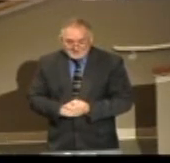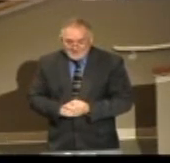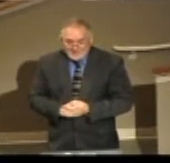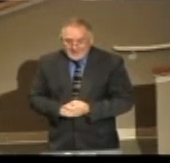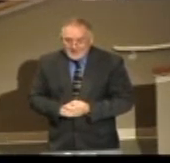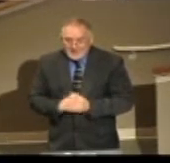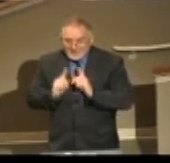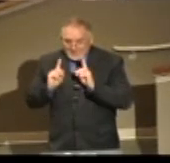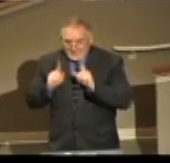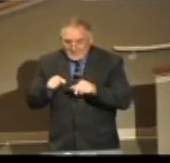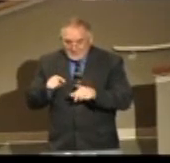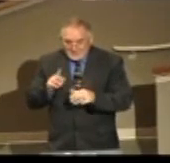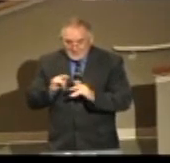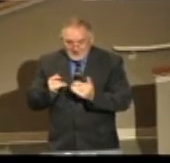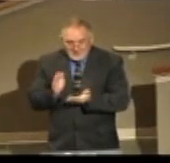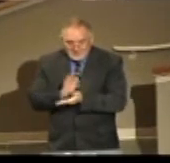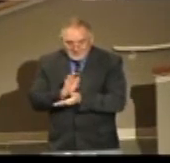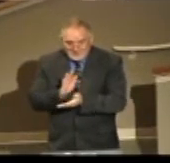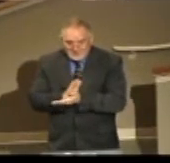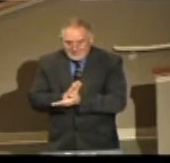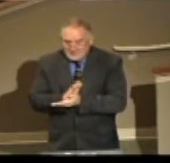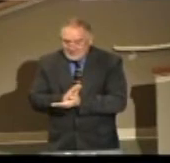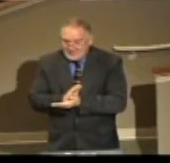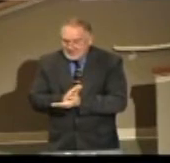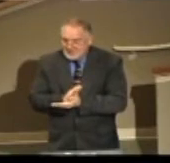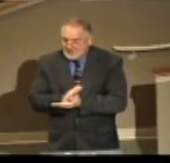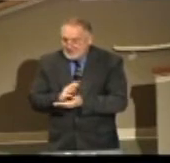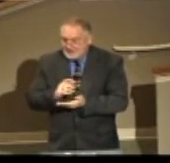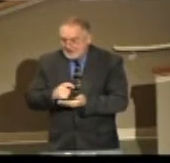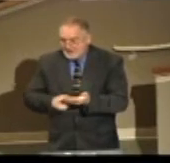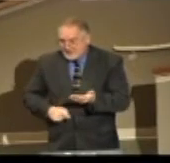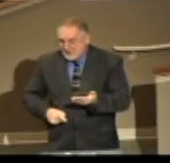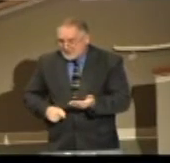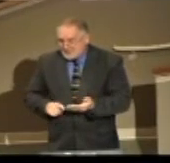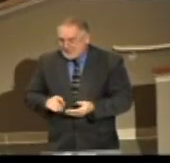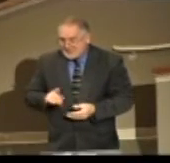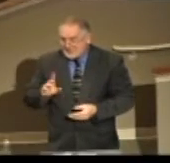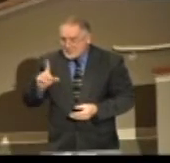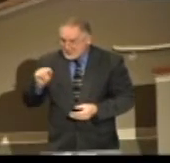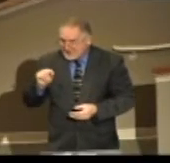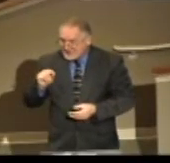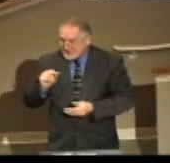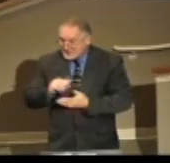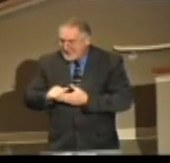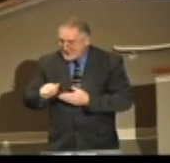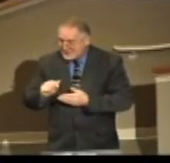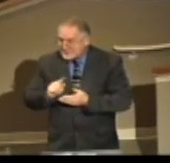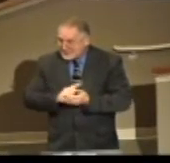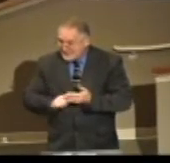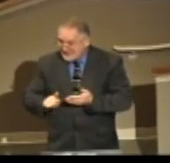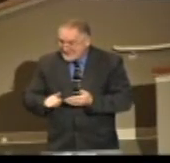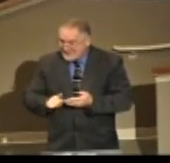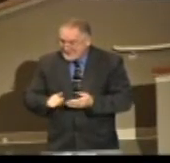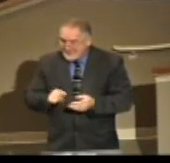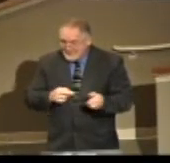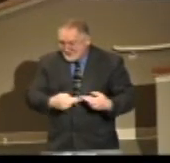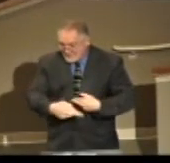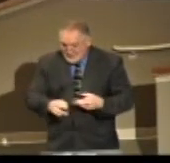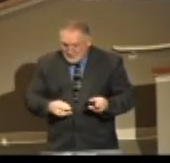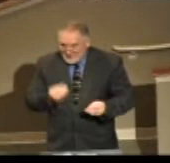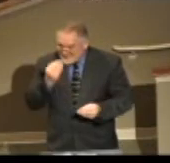I was going to Bible school. It cost me $20 a week for room and board. Don't you wish you could have $20 a week to be a junior wife and live too? Amen? I'd go back to that, wouldn't you?